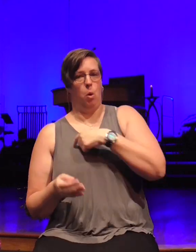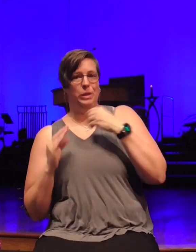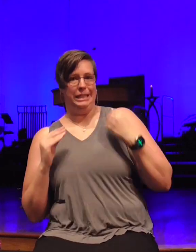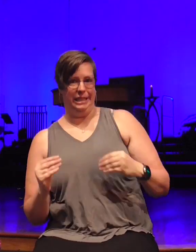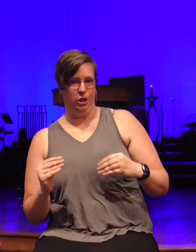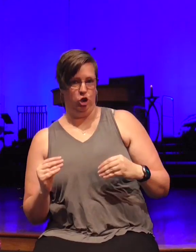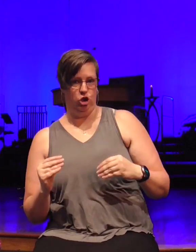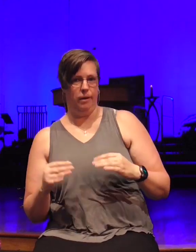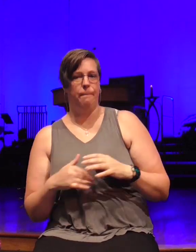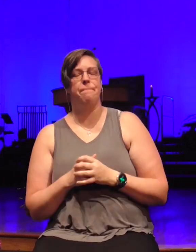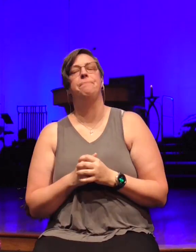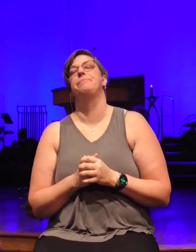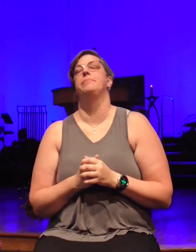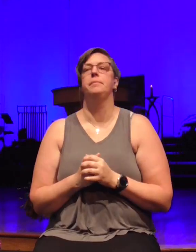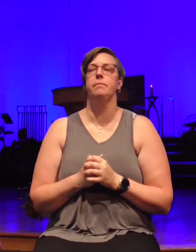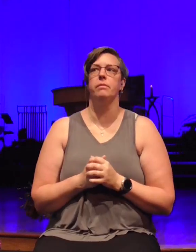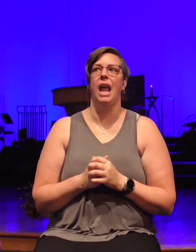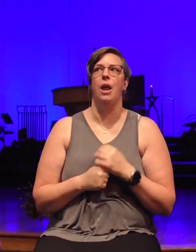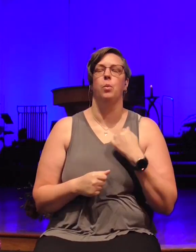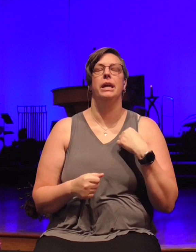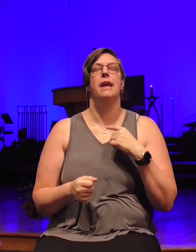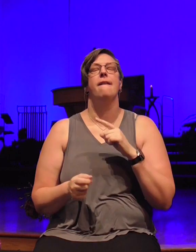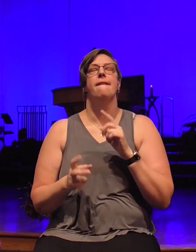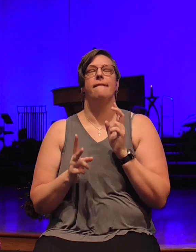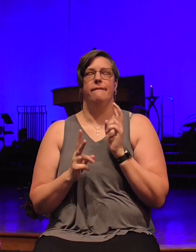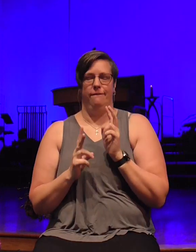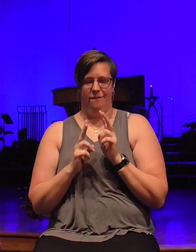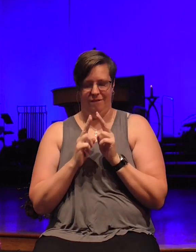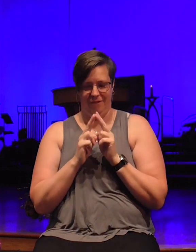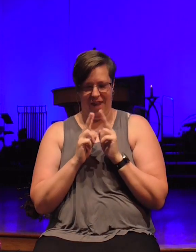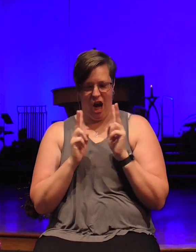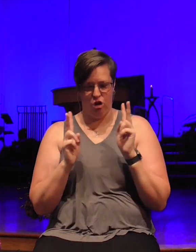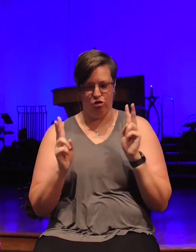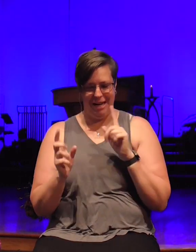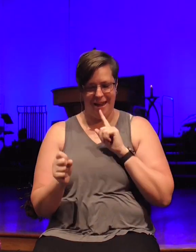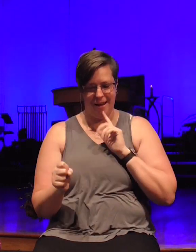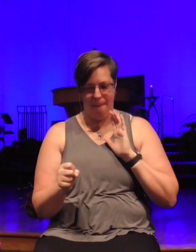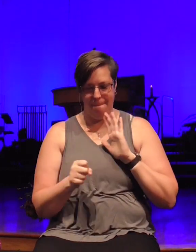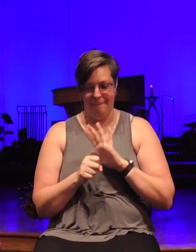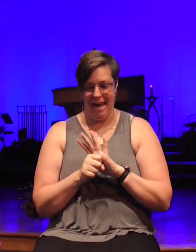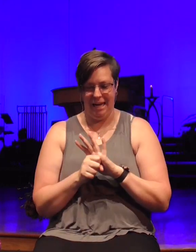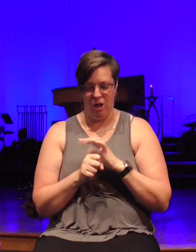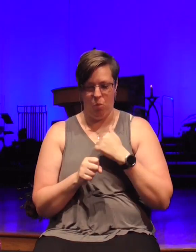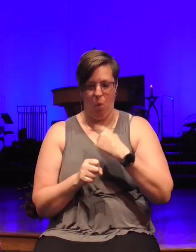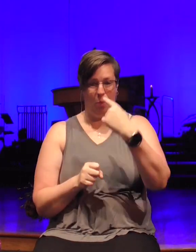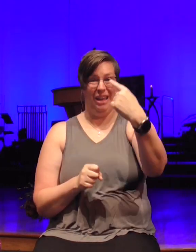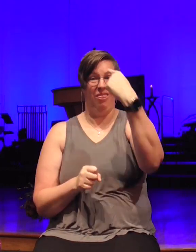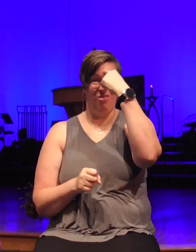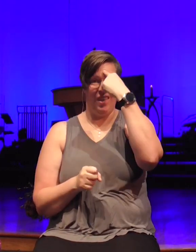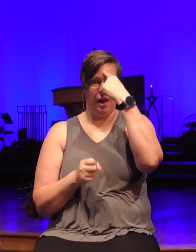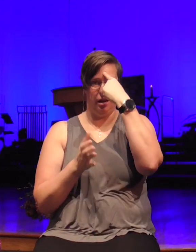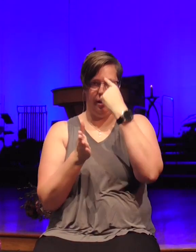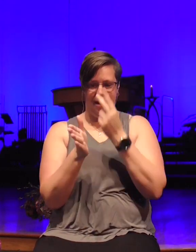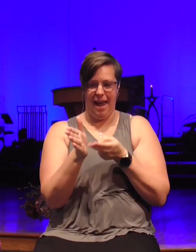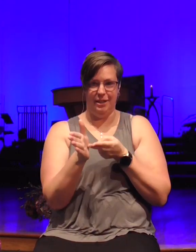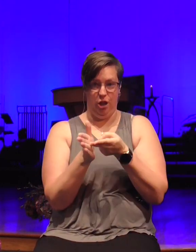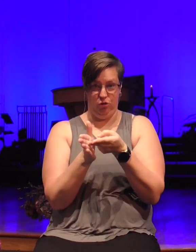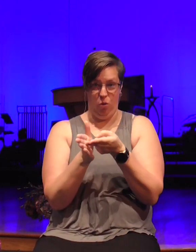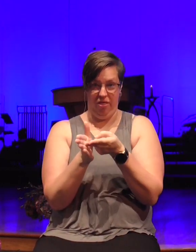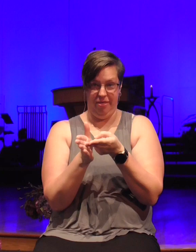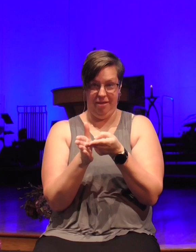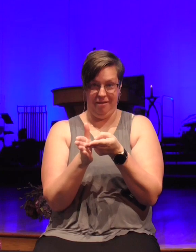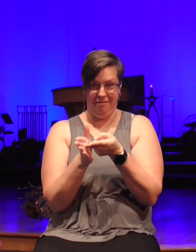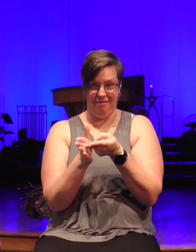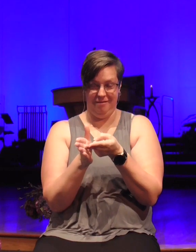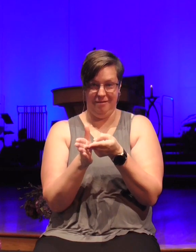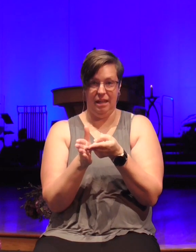believe. And we get very committed to what we think is the truth, even